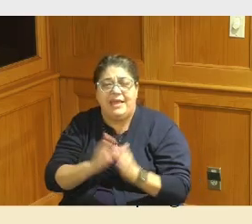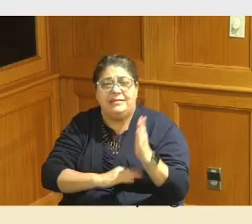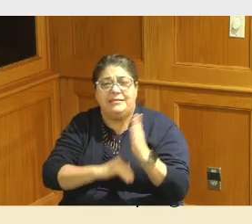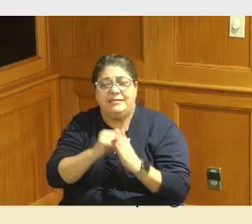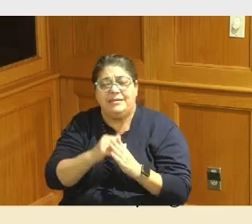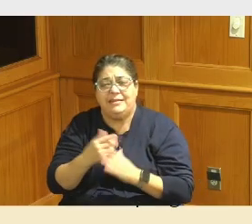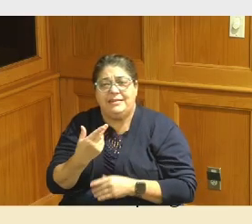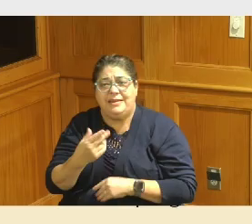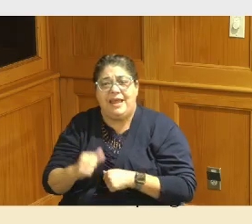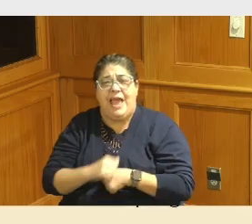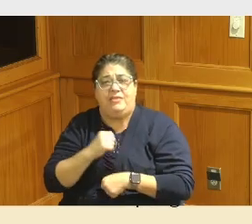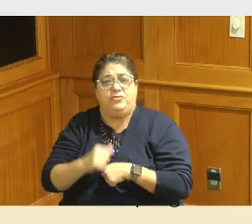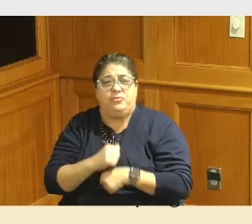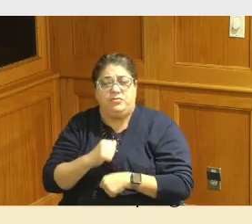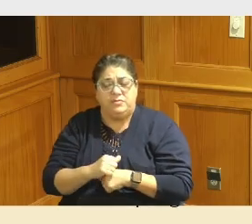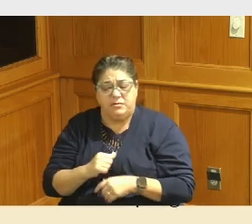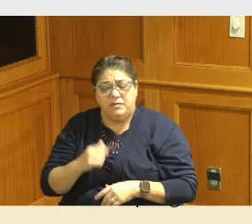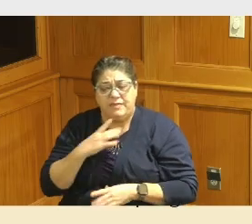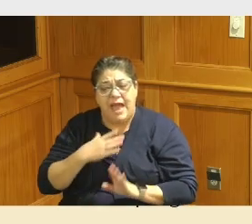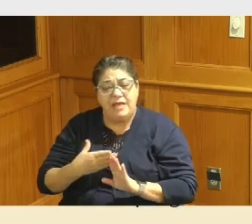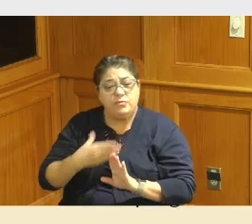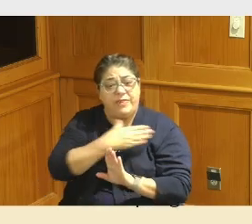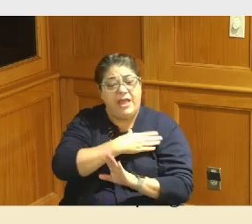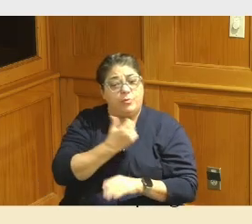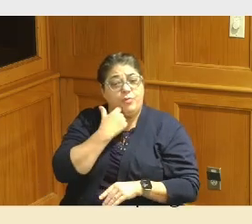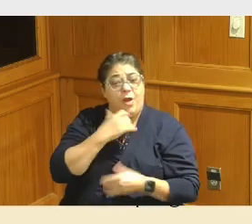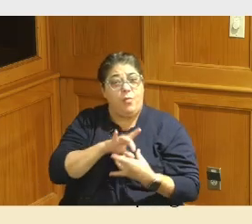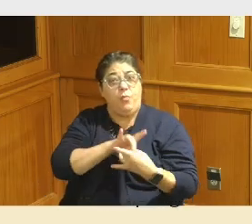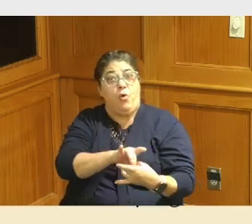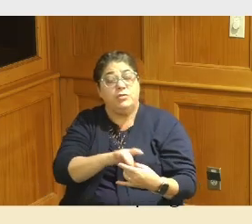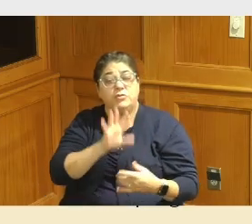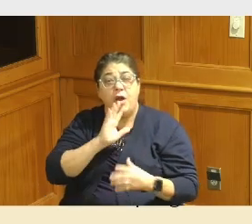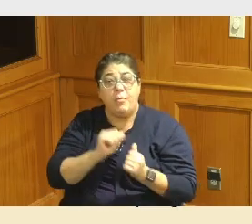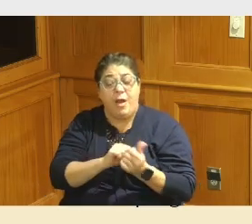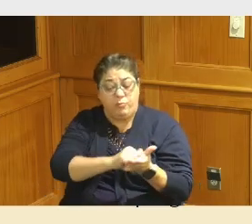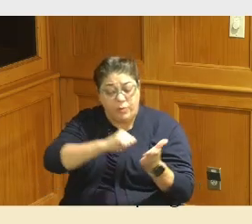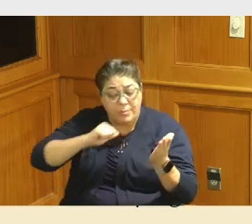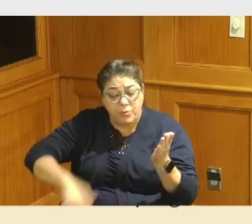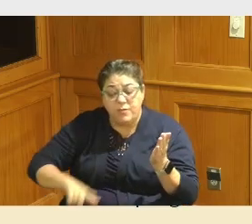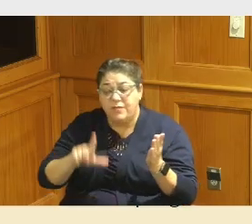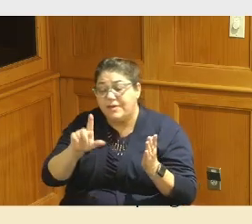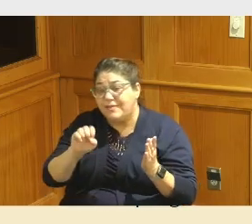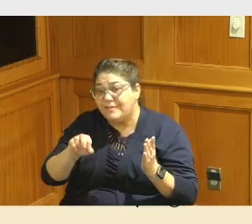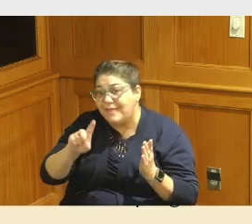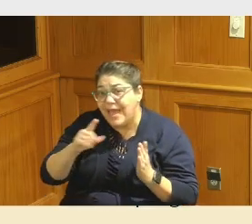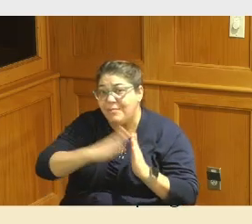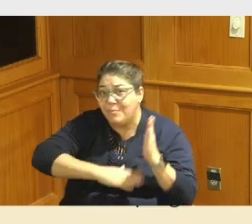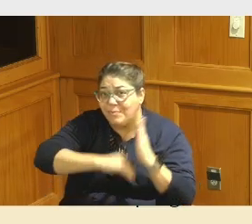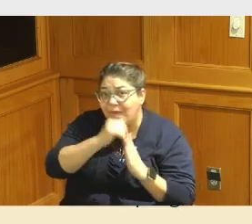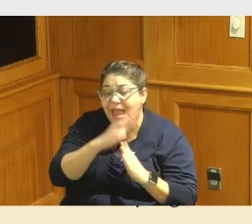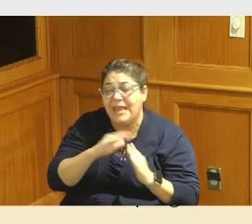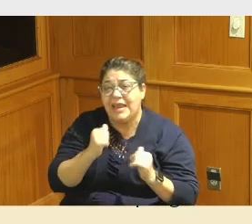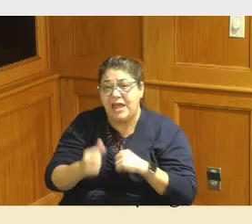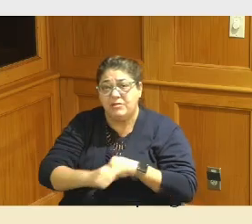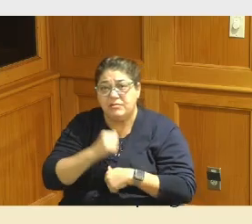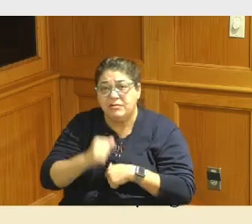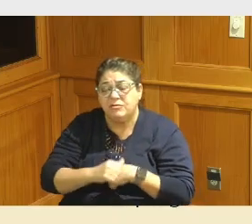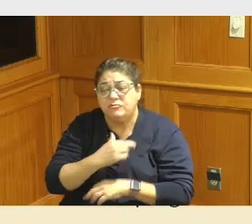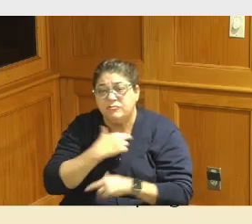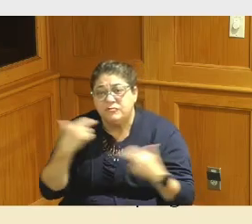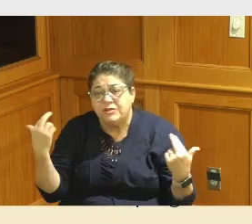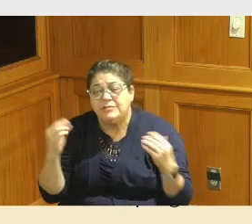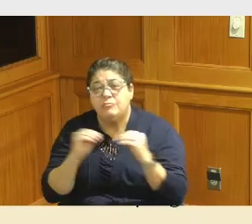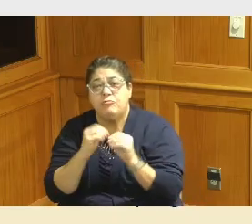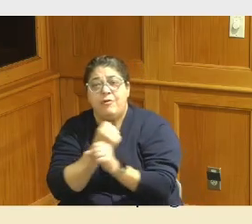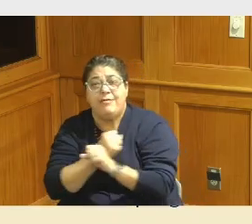to, in many ways, our prior awards, right? This is about removing lead hazards from homes to help create healthier and